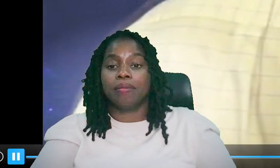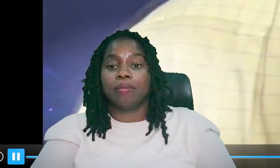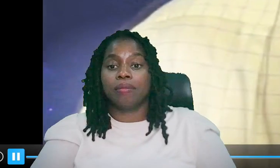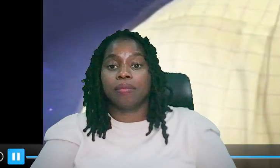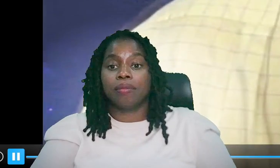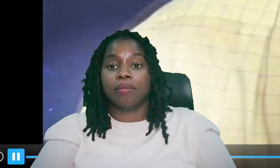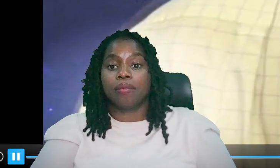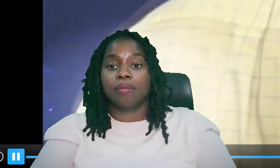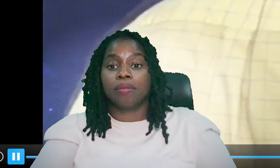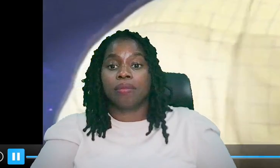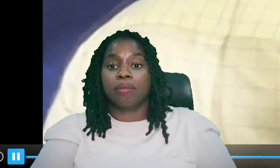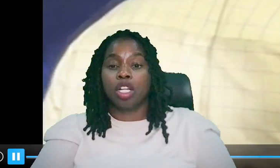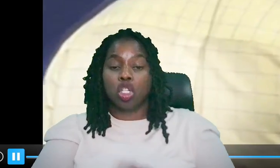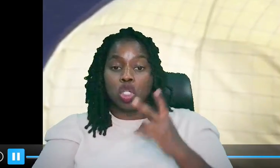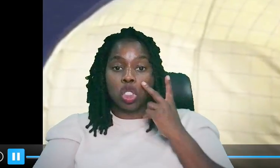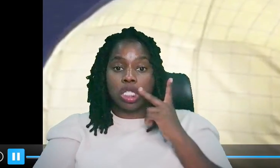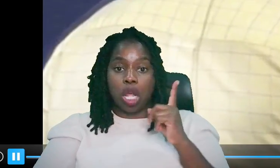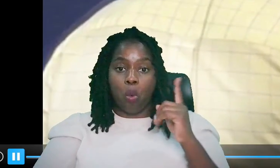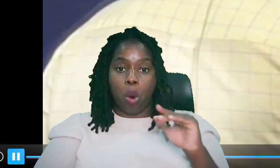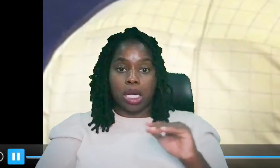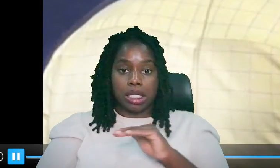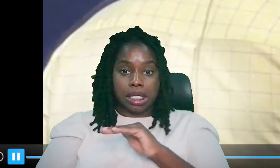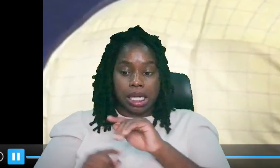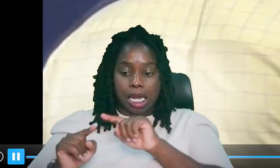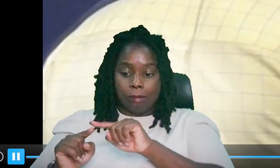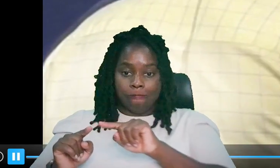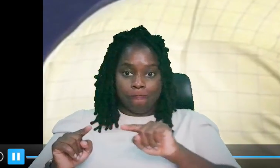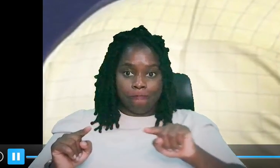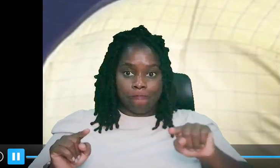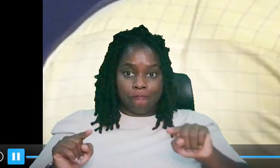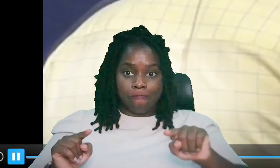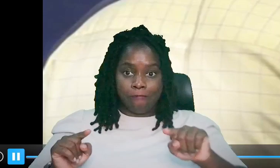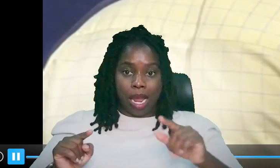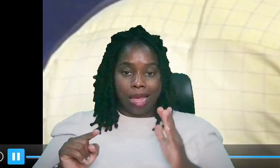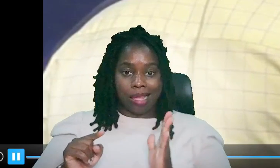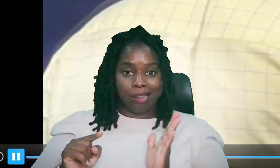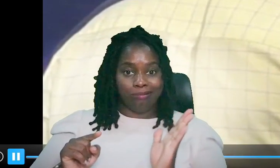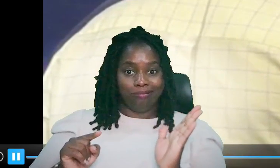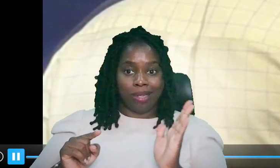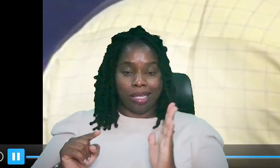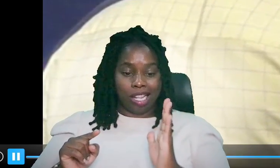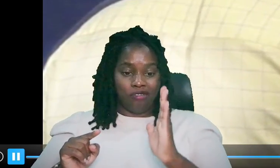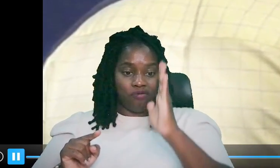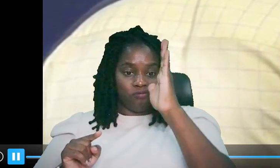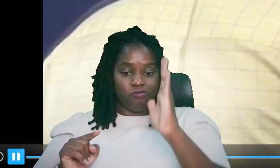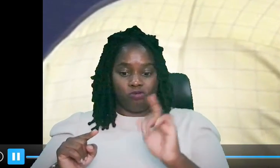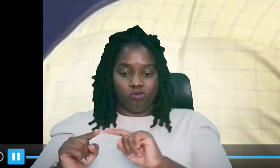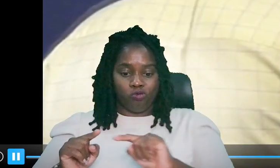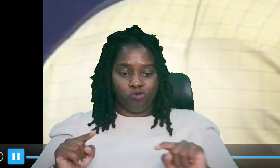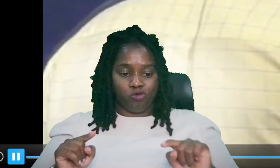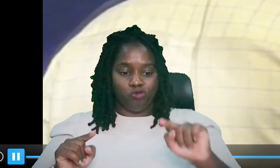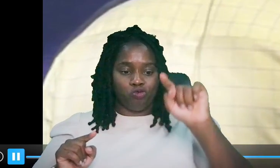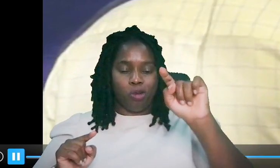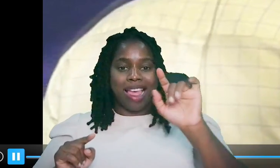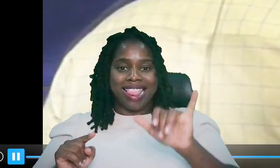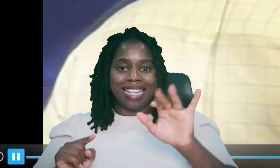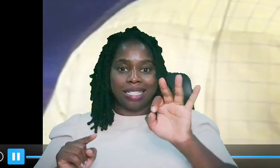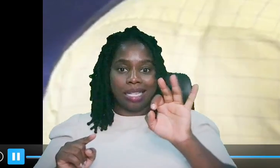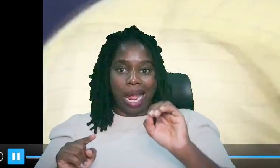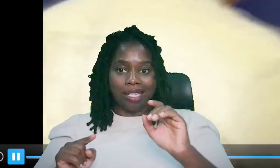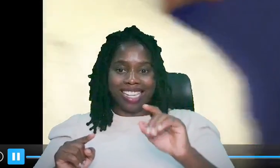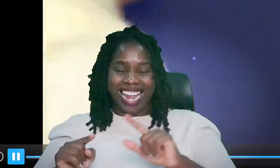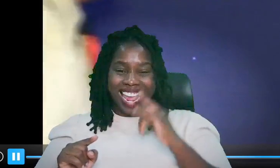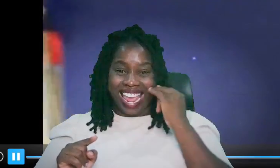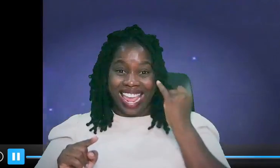So here's one side. If I start opening it up, when I get that big, that's 90. And then if I make it even bigger, there's